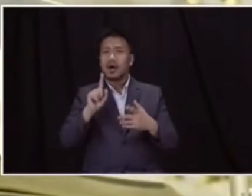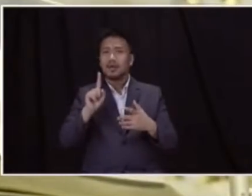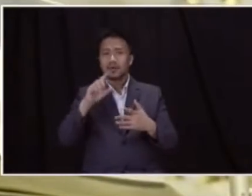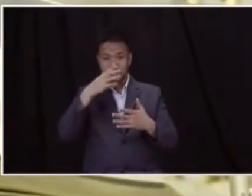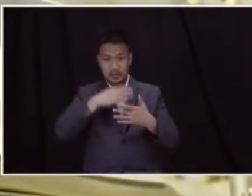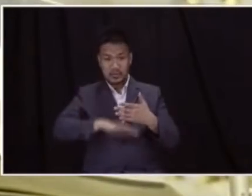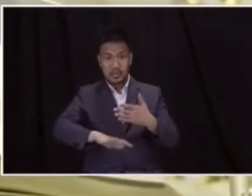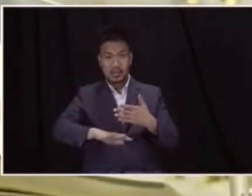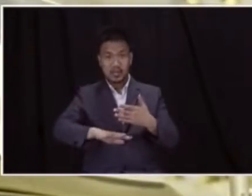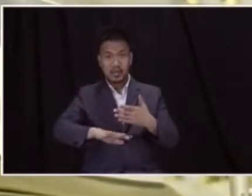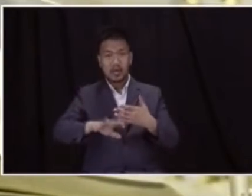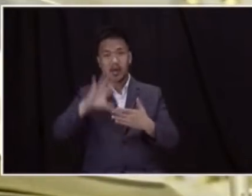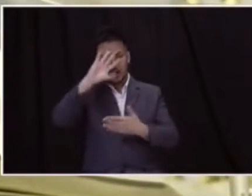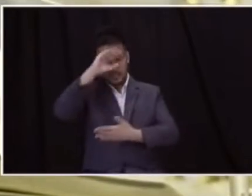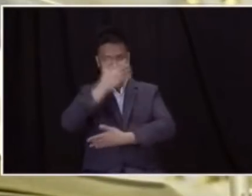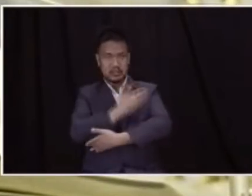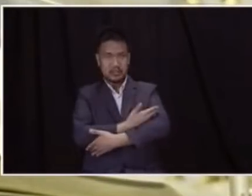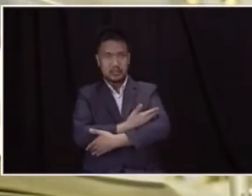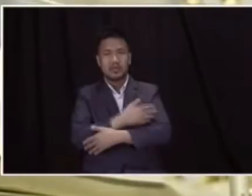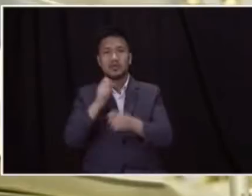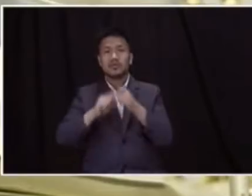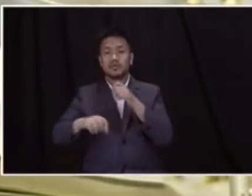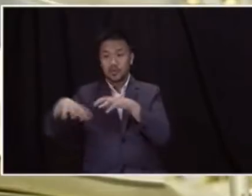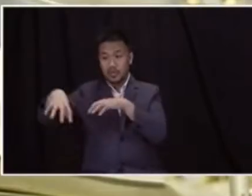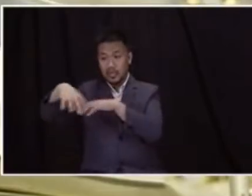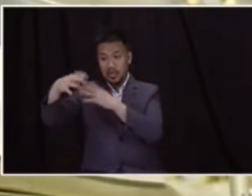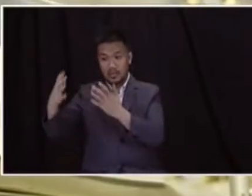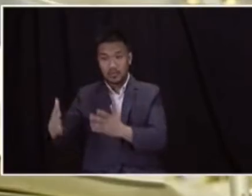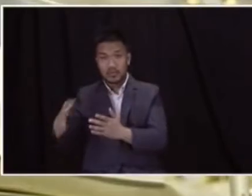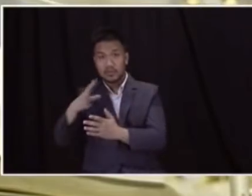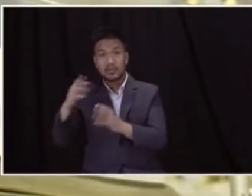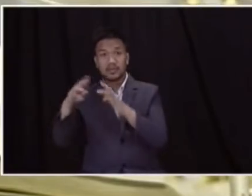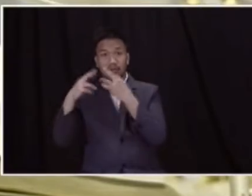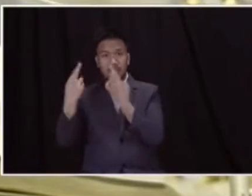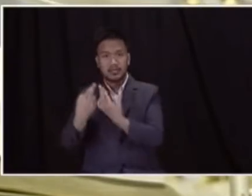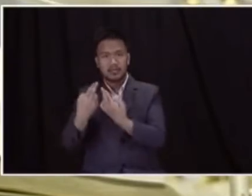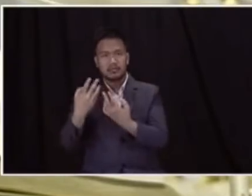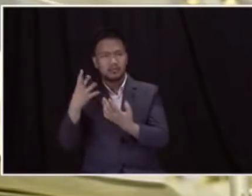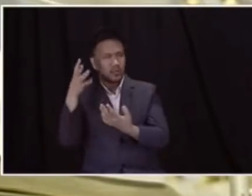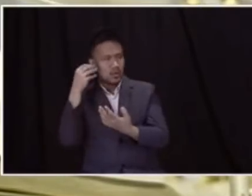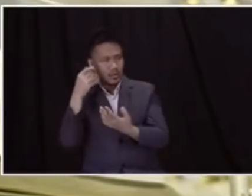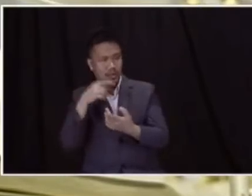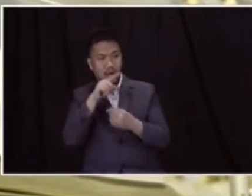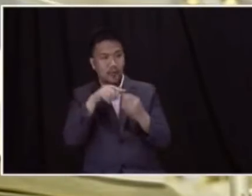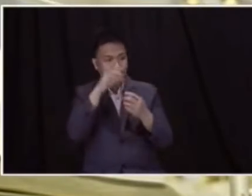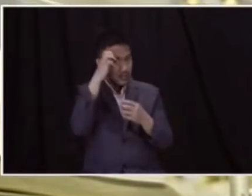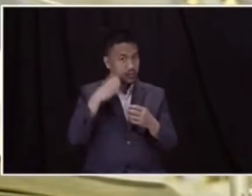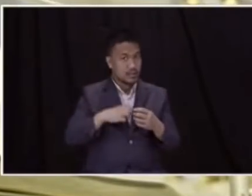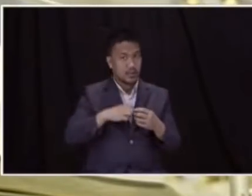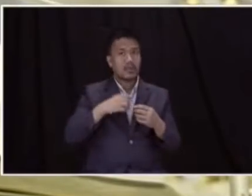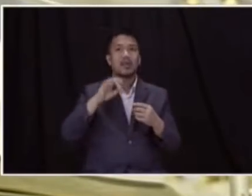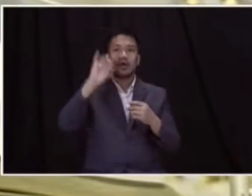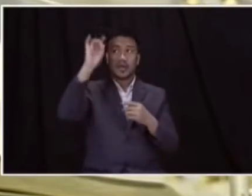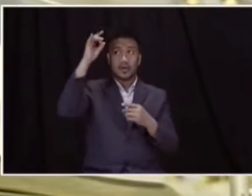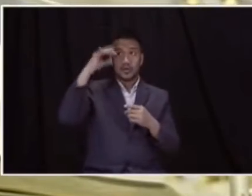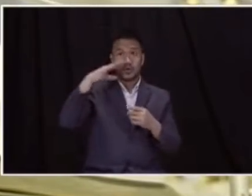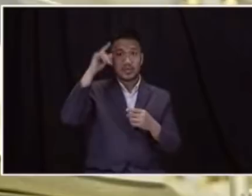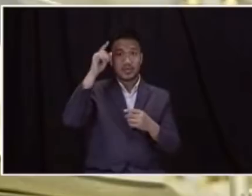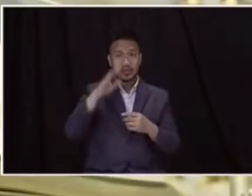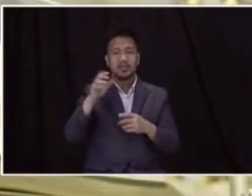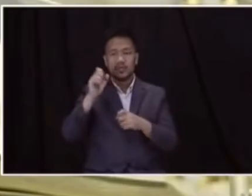relatives heard that the Lord had shown his great mercy toward her, and they rejoiced with her. When